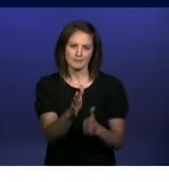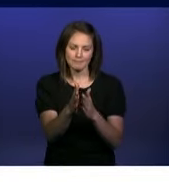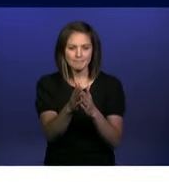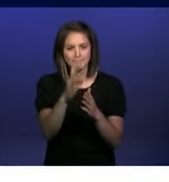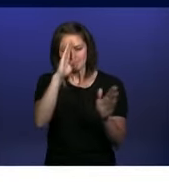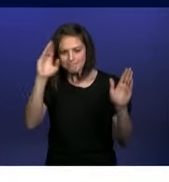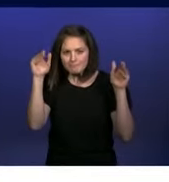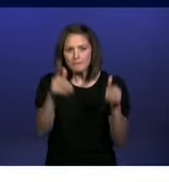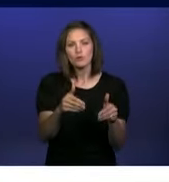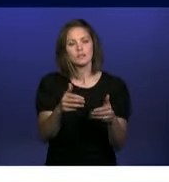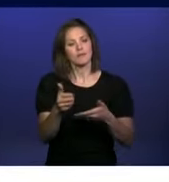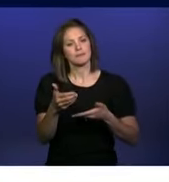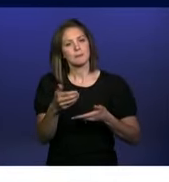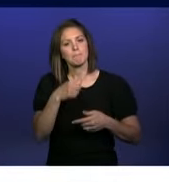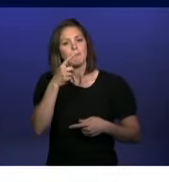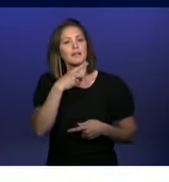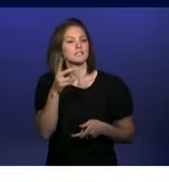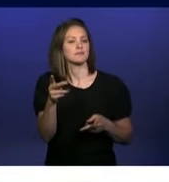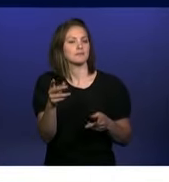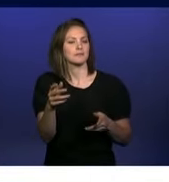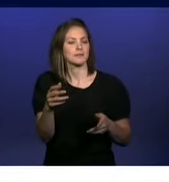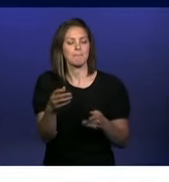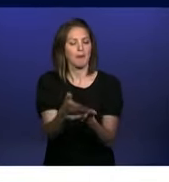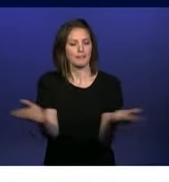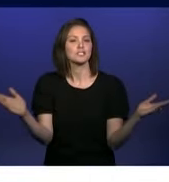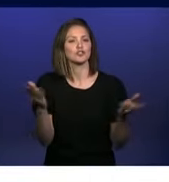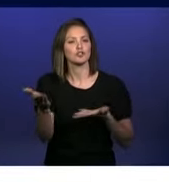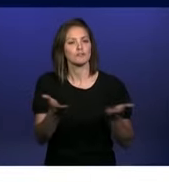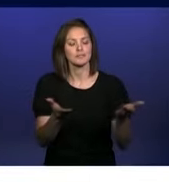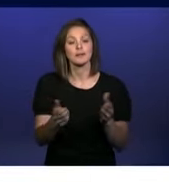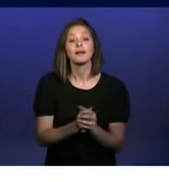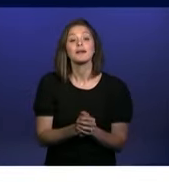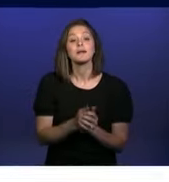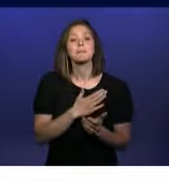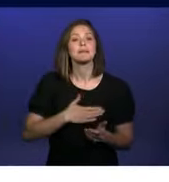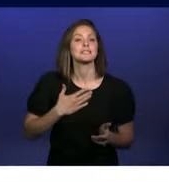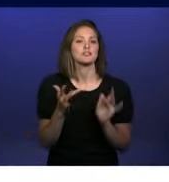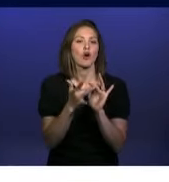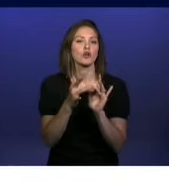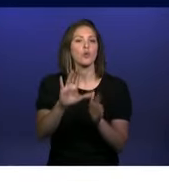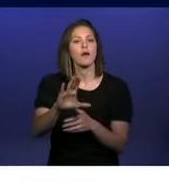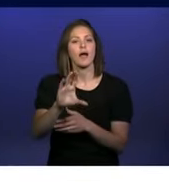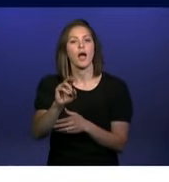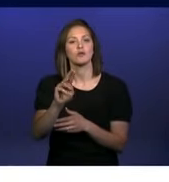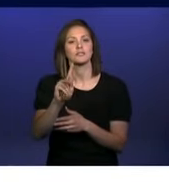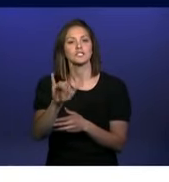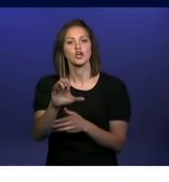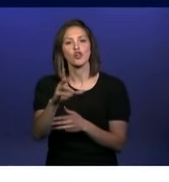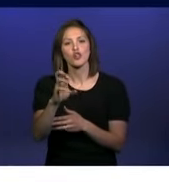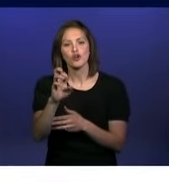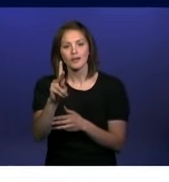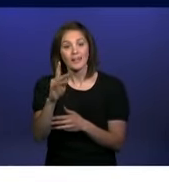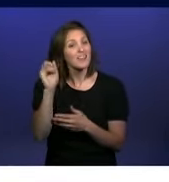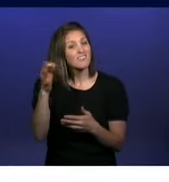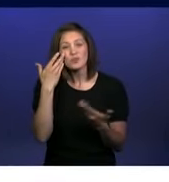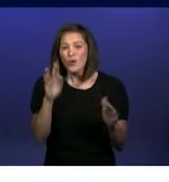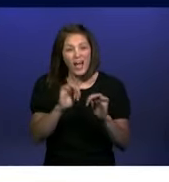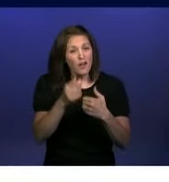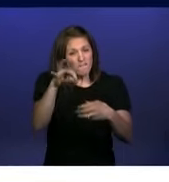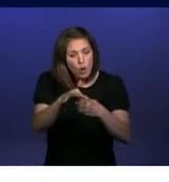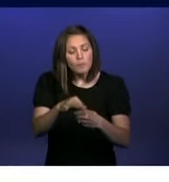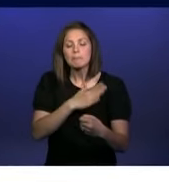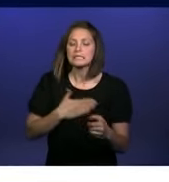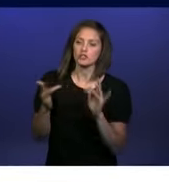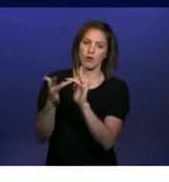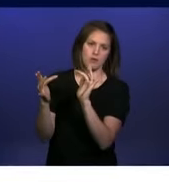remember, is Tuesday, June 25th. Make sure to contact your county clerk if you have any questions about making your vote count in this election.